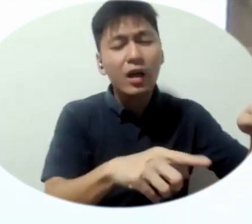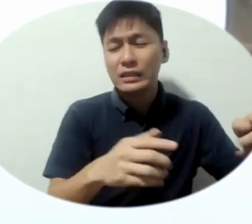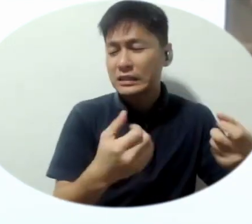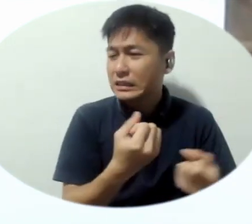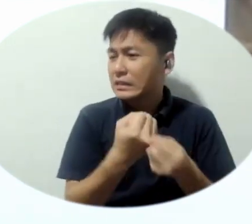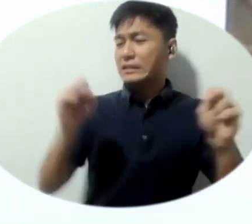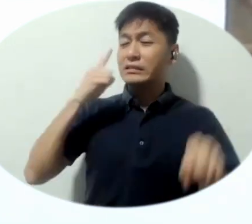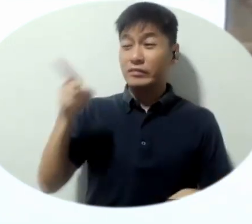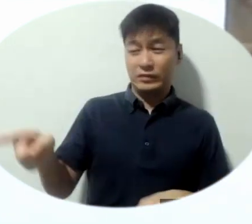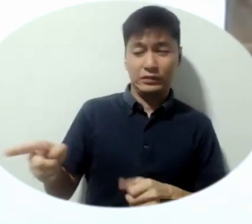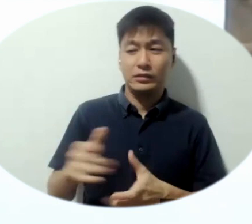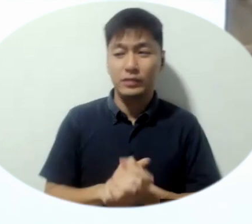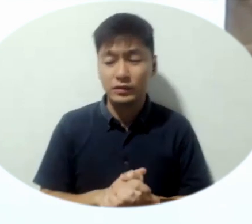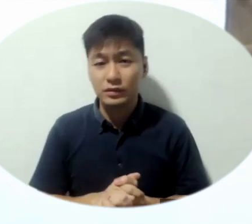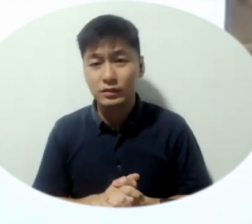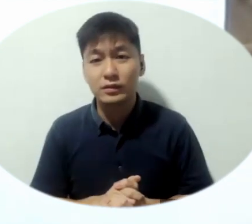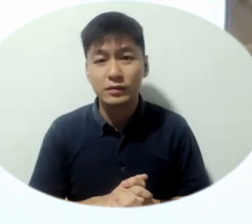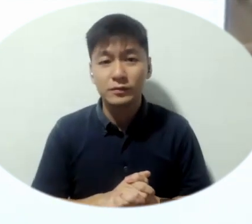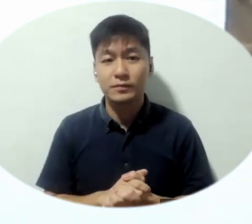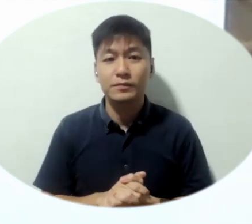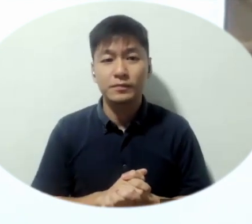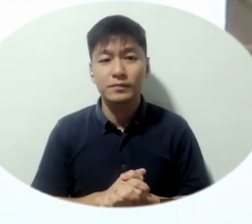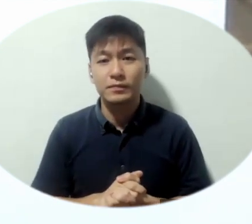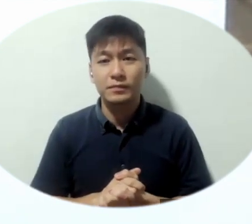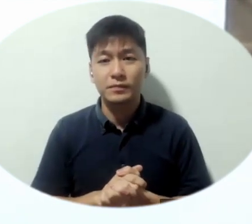was thrown or a missile was